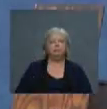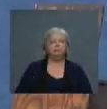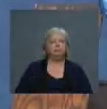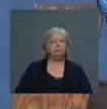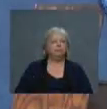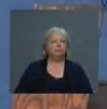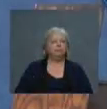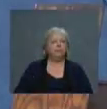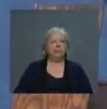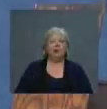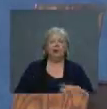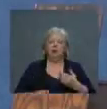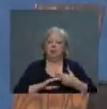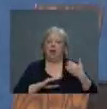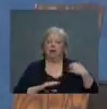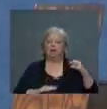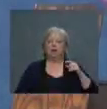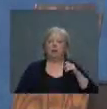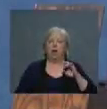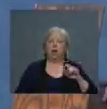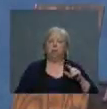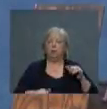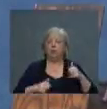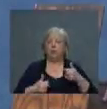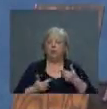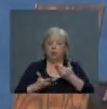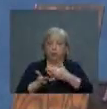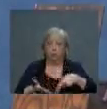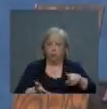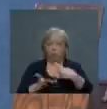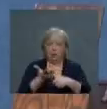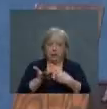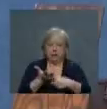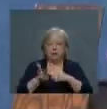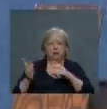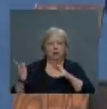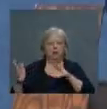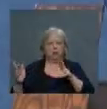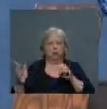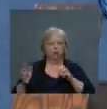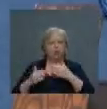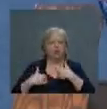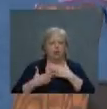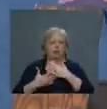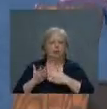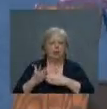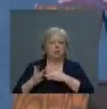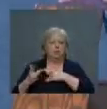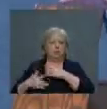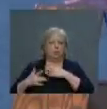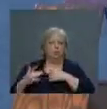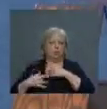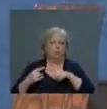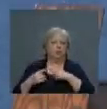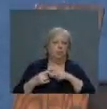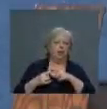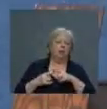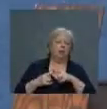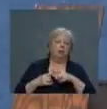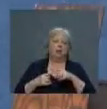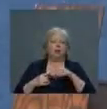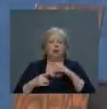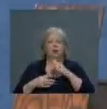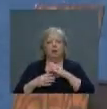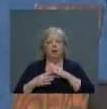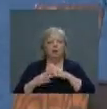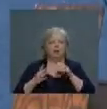When it came to you in April, Bruce had some real concerns, and I know many of you did, to have that off-site parking on the other, on the east side of Winston. That's